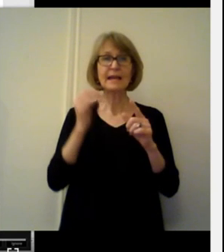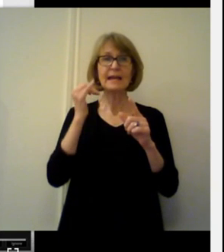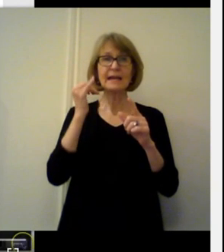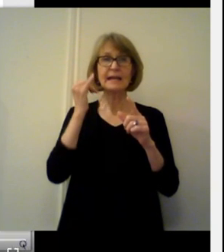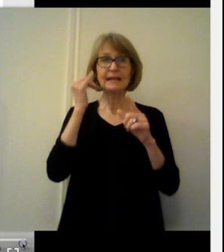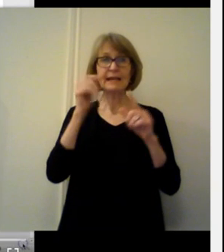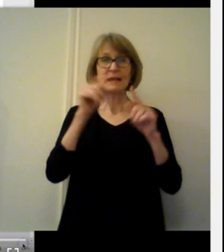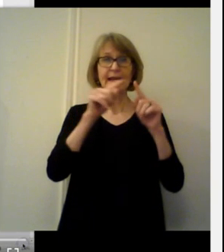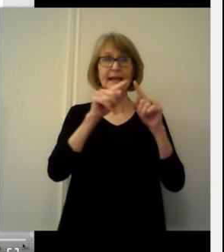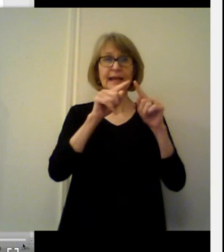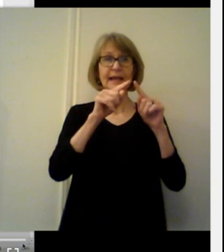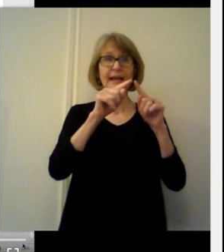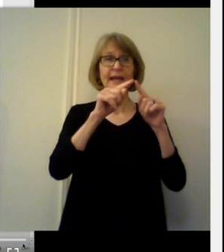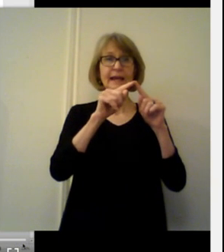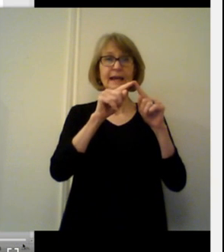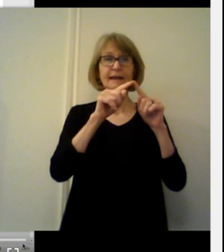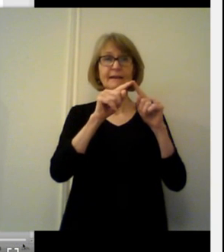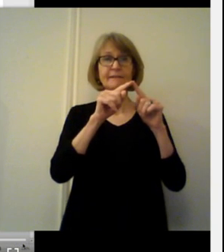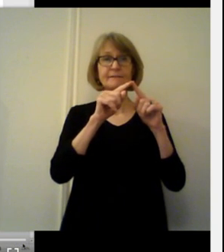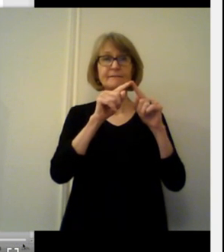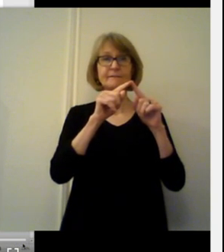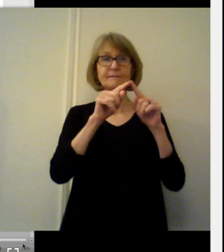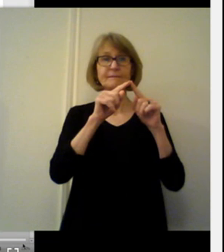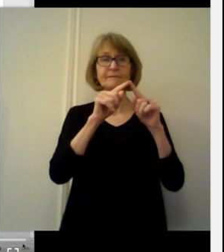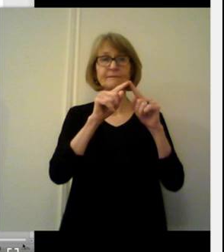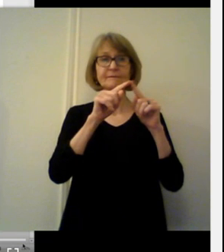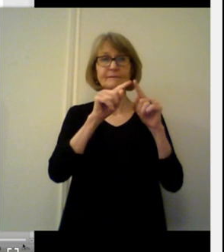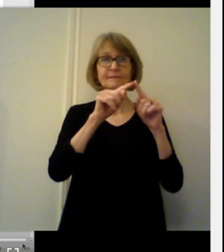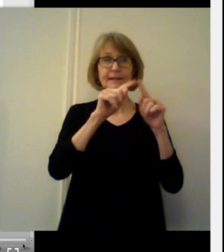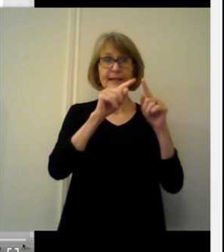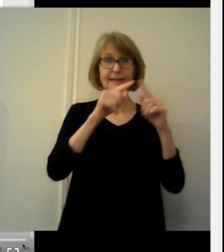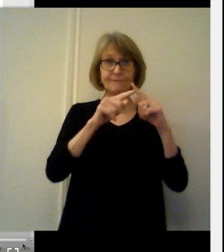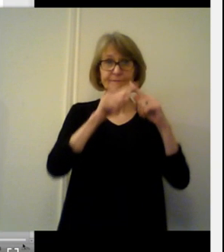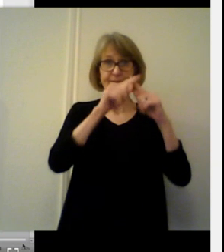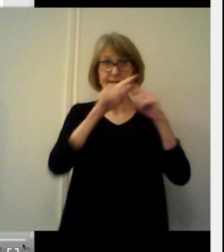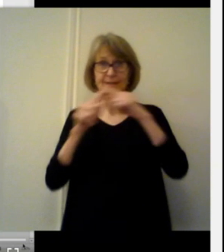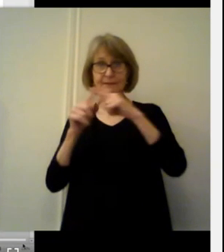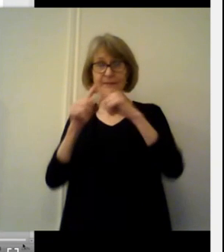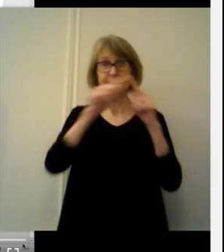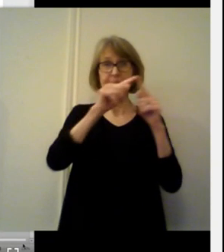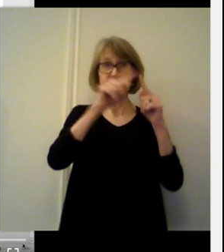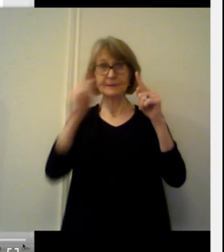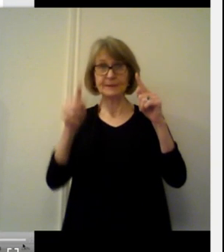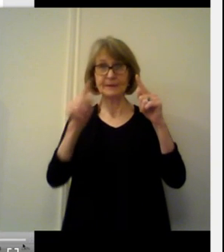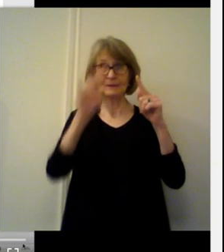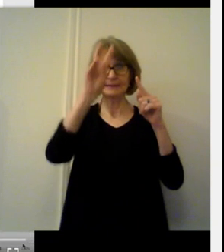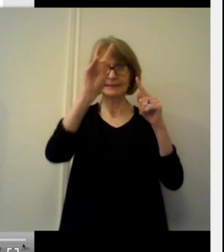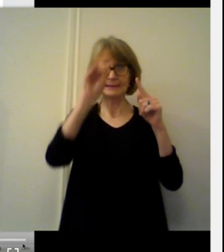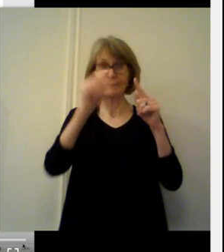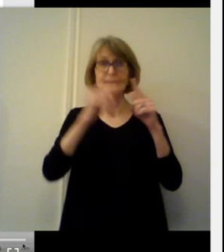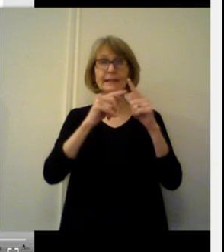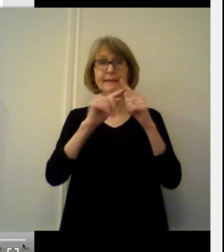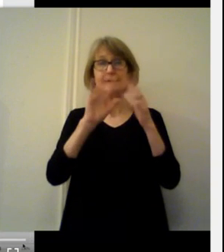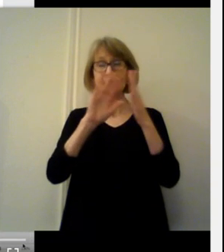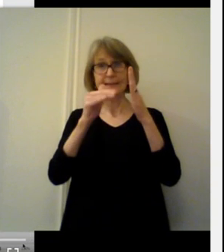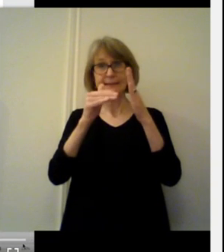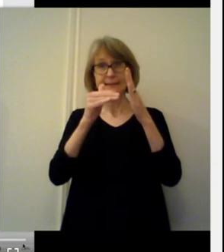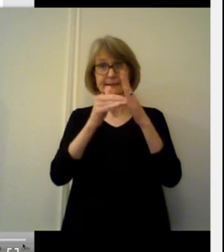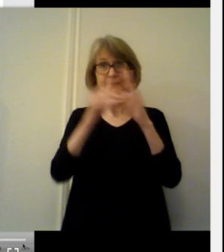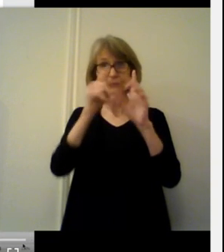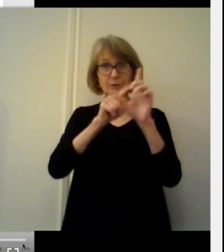arc, if the intercepted arc is AB, then the central angle is going to be